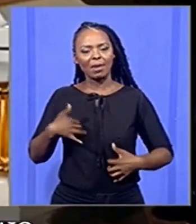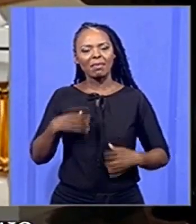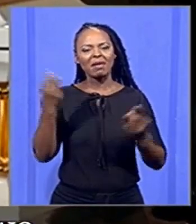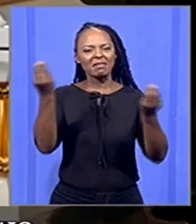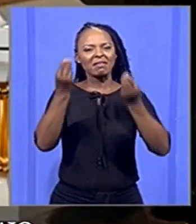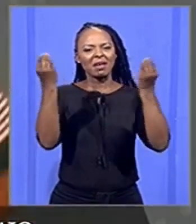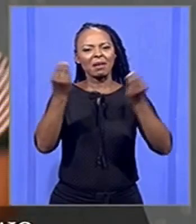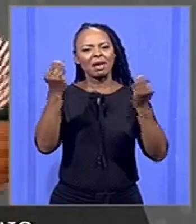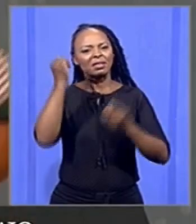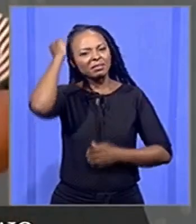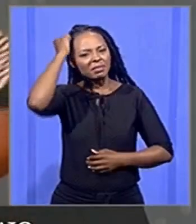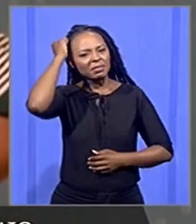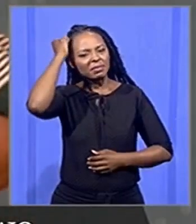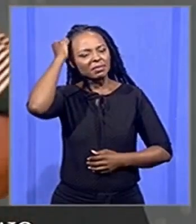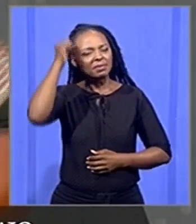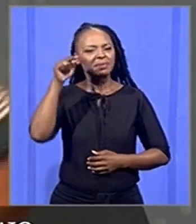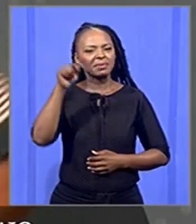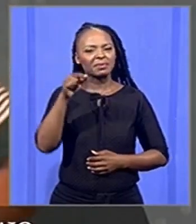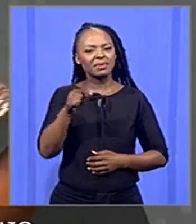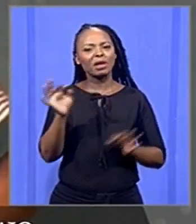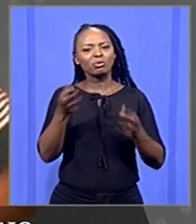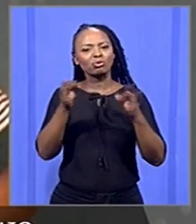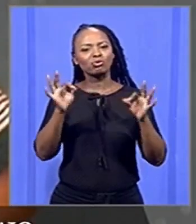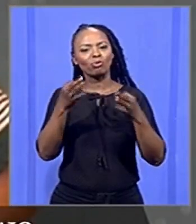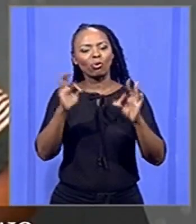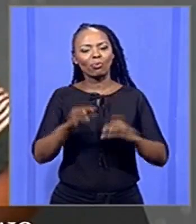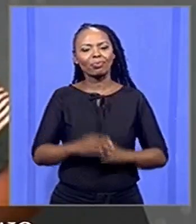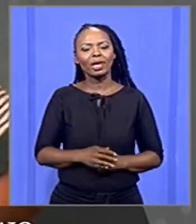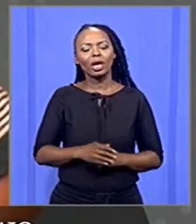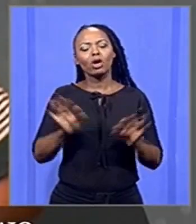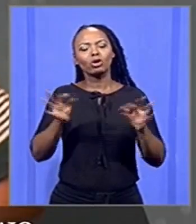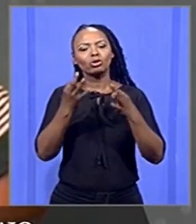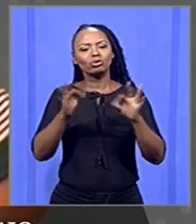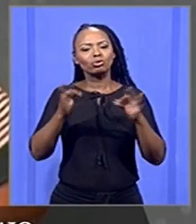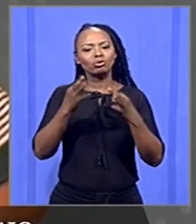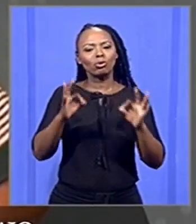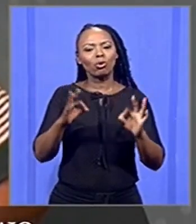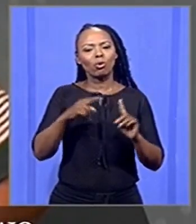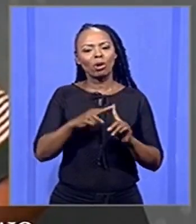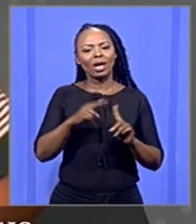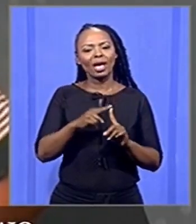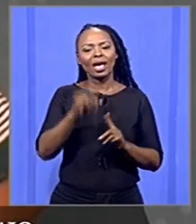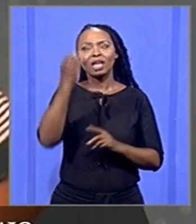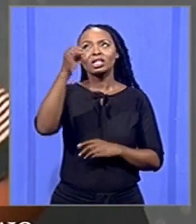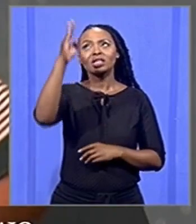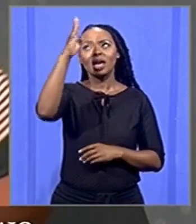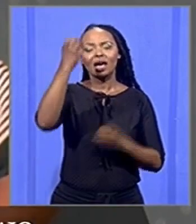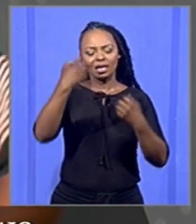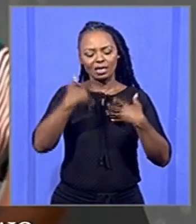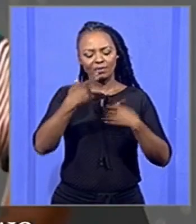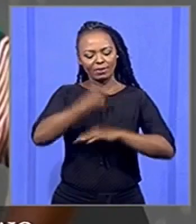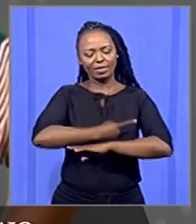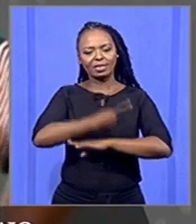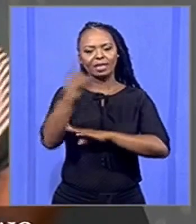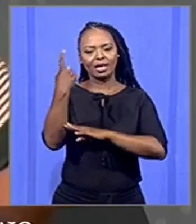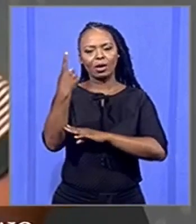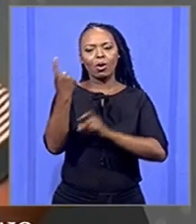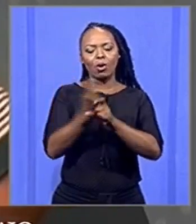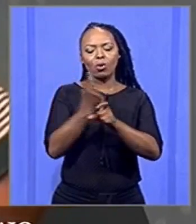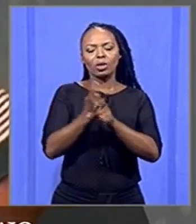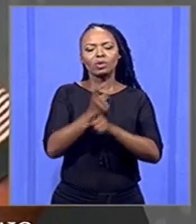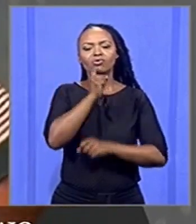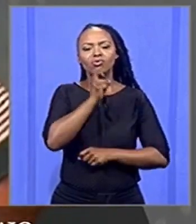wa reggae. I know one of his songs, Jah Give Us This Day, was used as prayer in